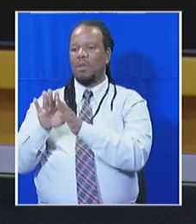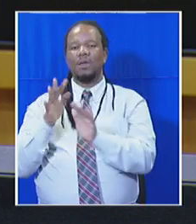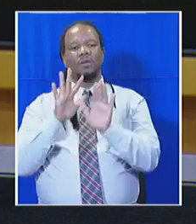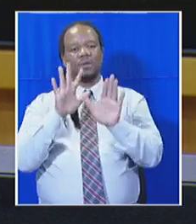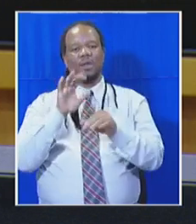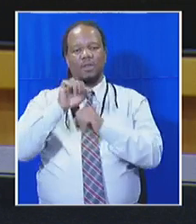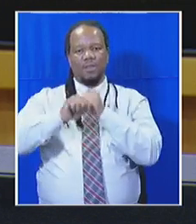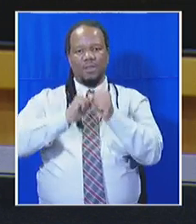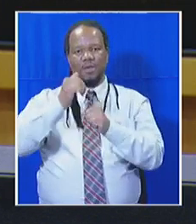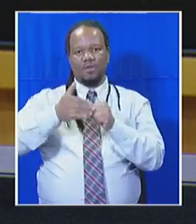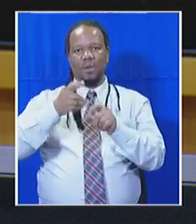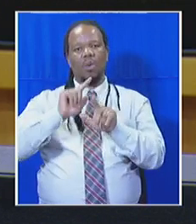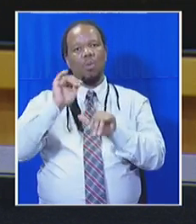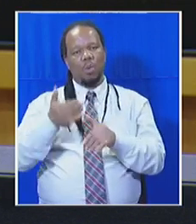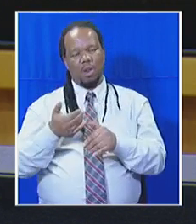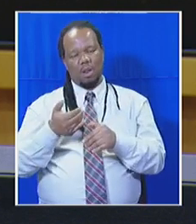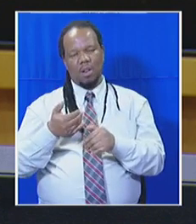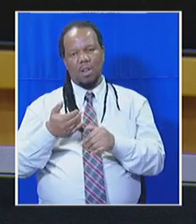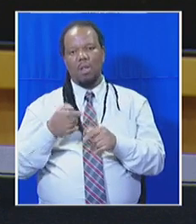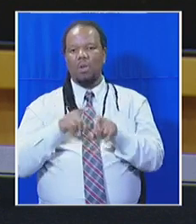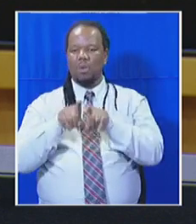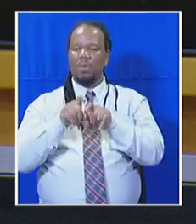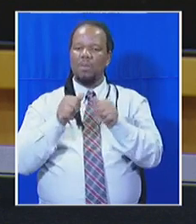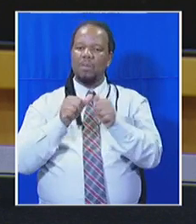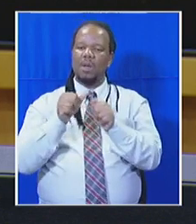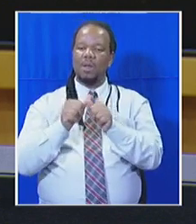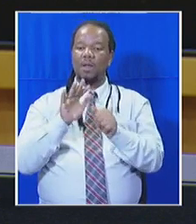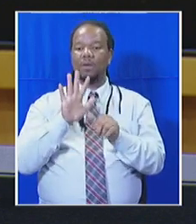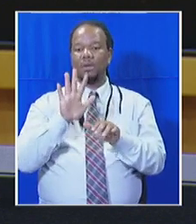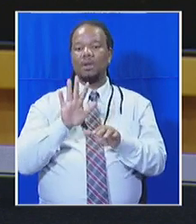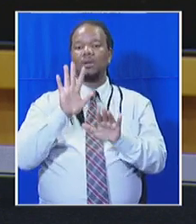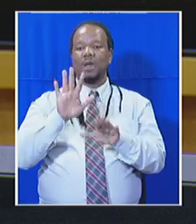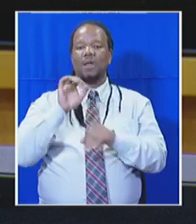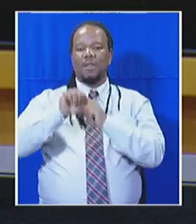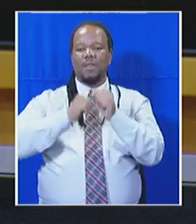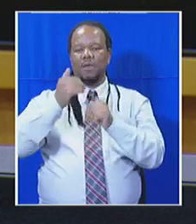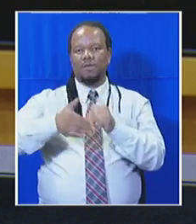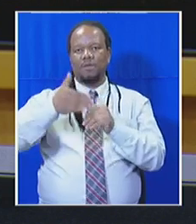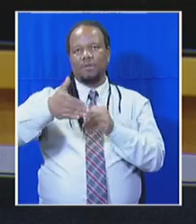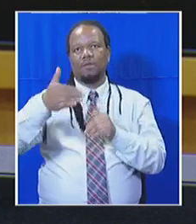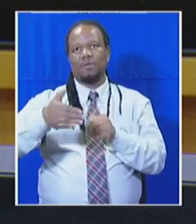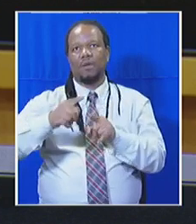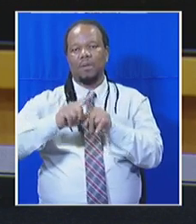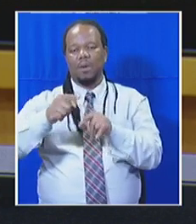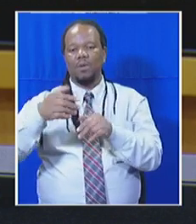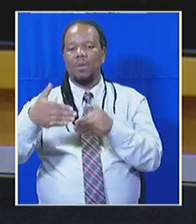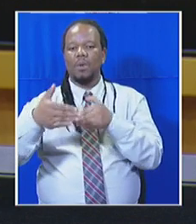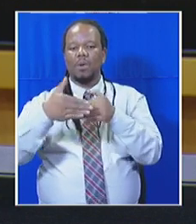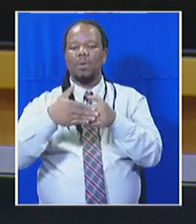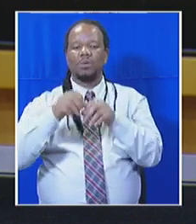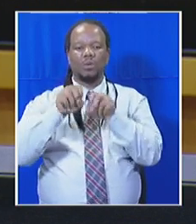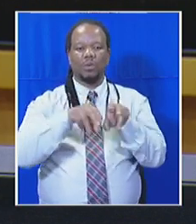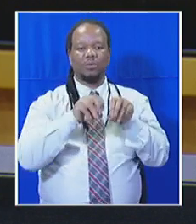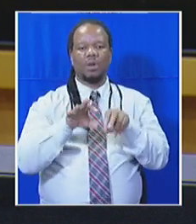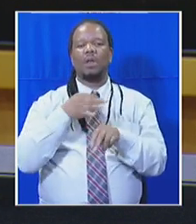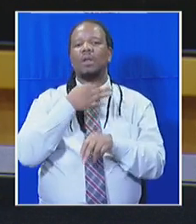better with the likes of Kenya. But in the next 10 years, we'll be next door to Australia, England,